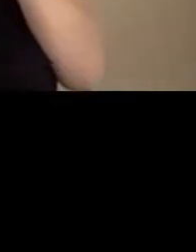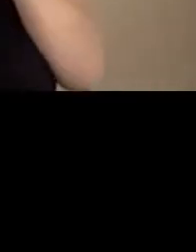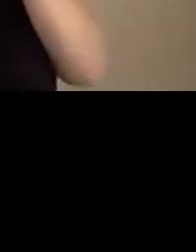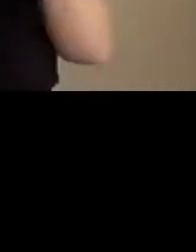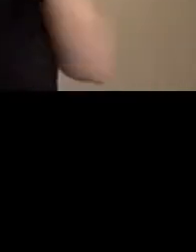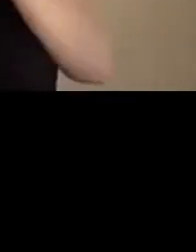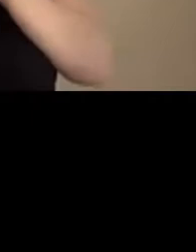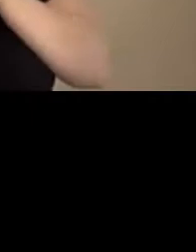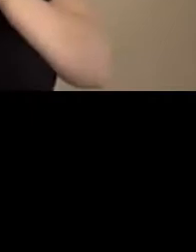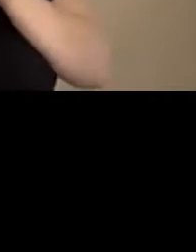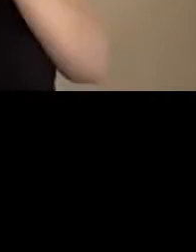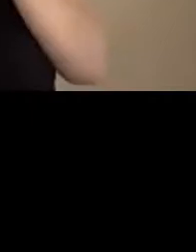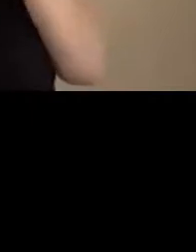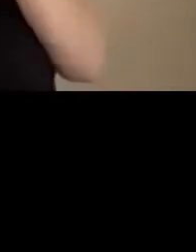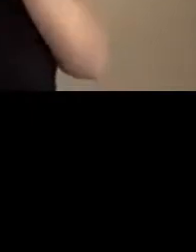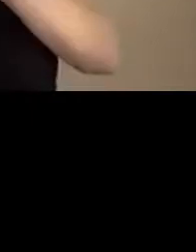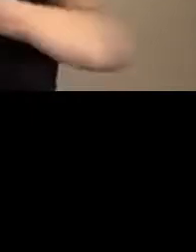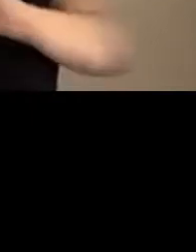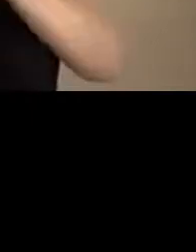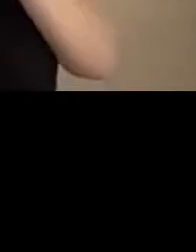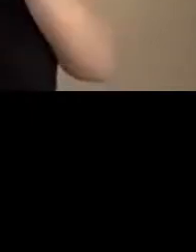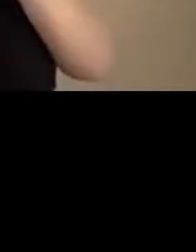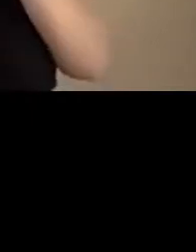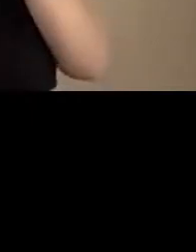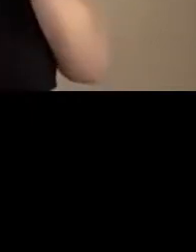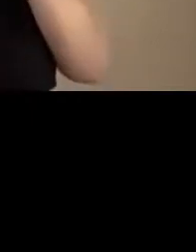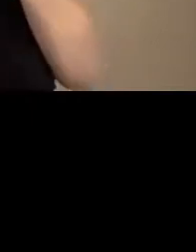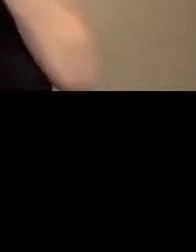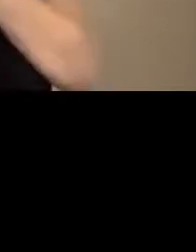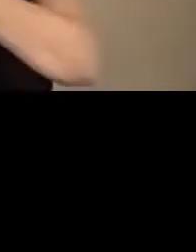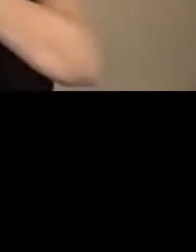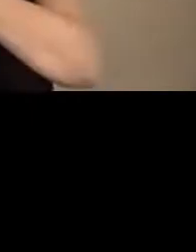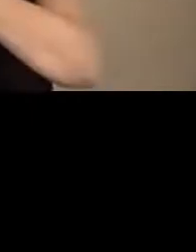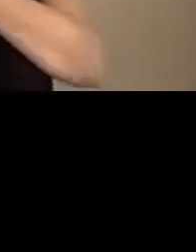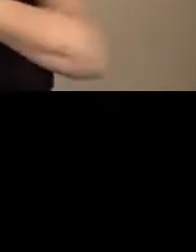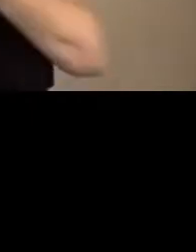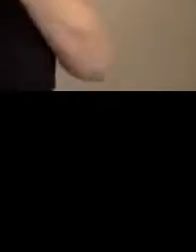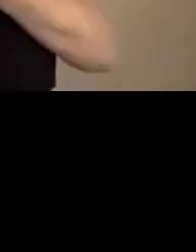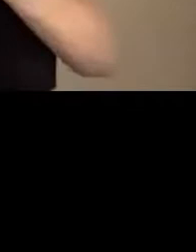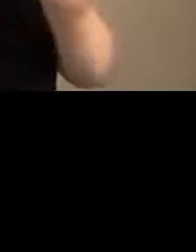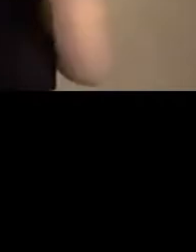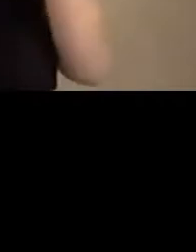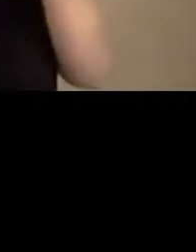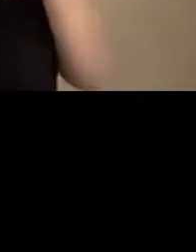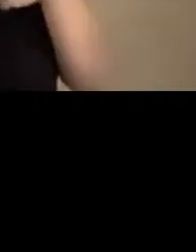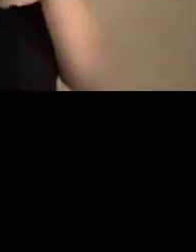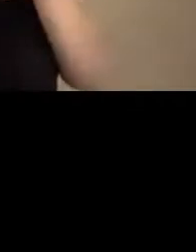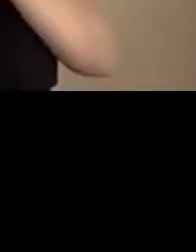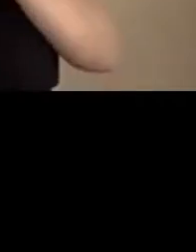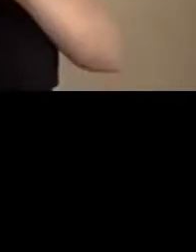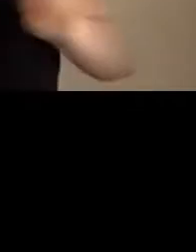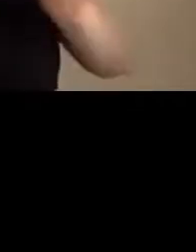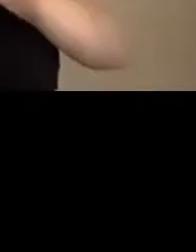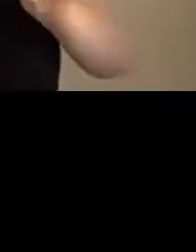BSL interpreter, Laura, who's with us and will be visible throughout. And live captioning can be turned on by clicking on the CC